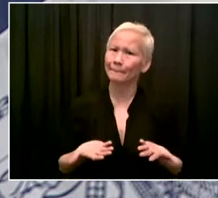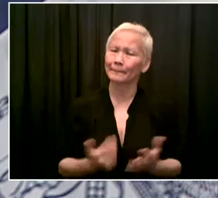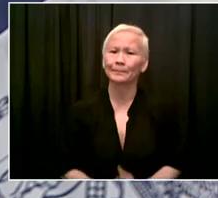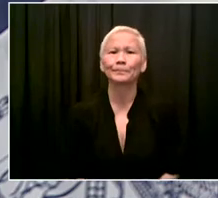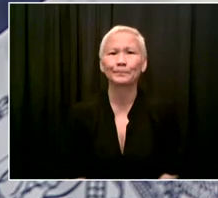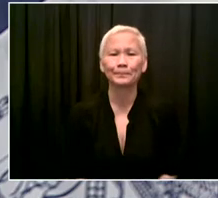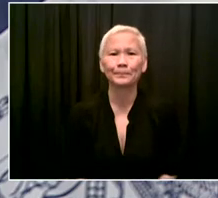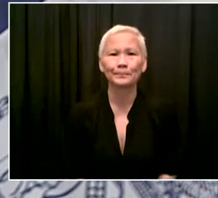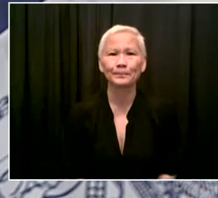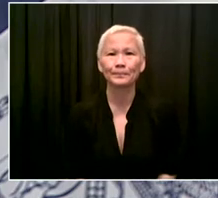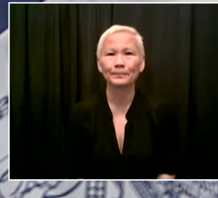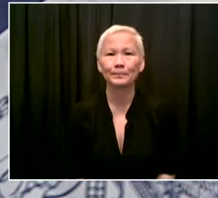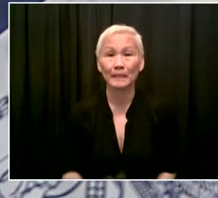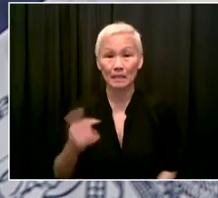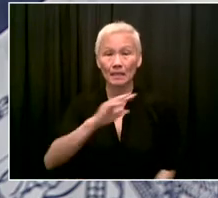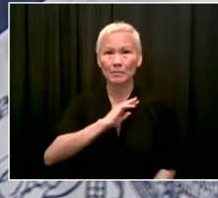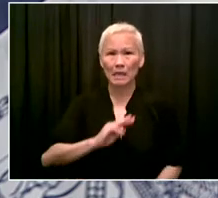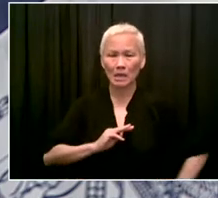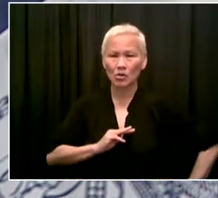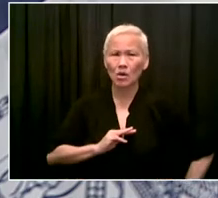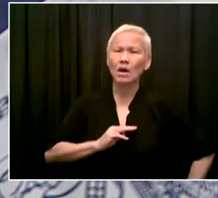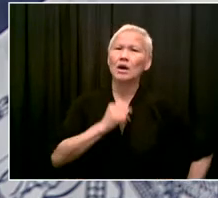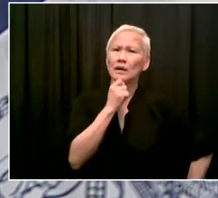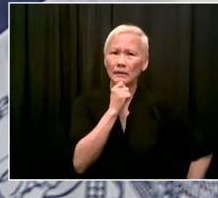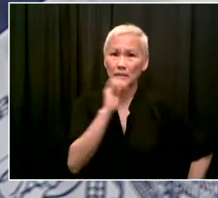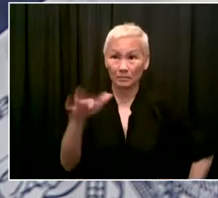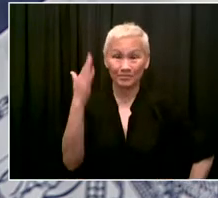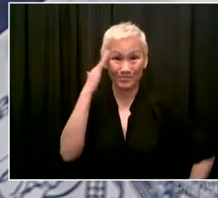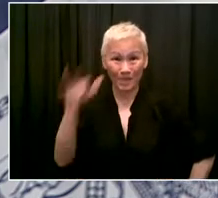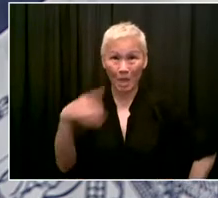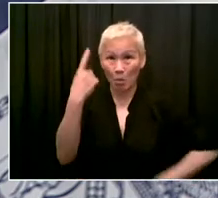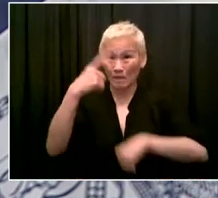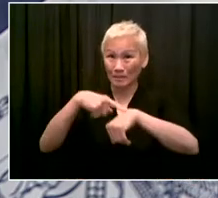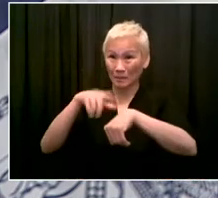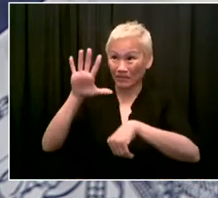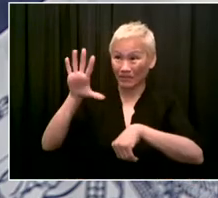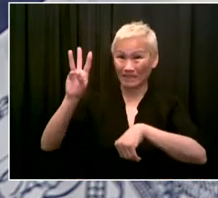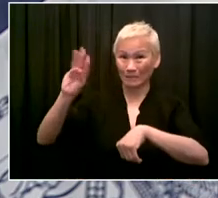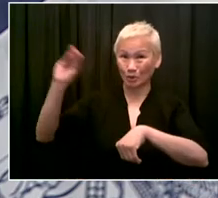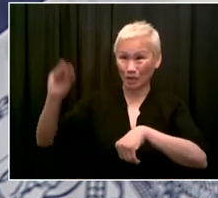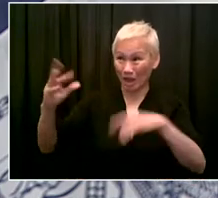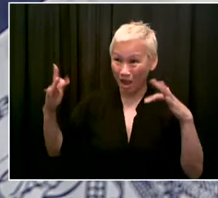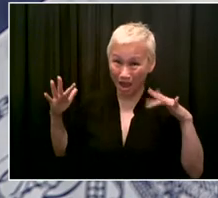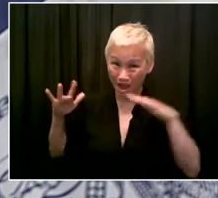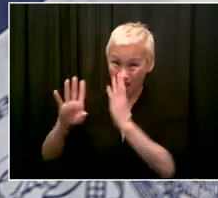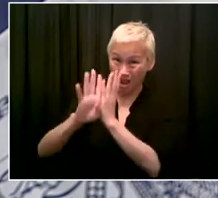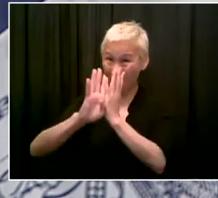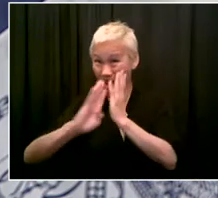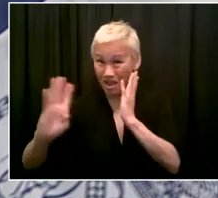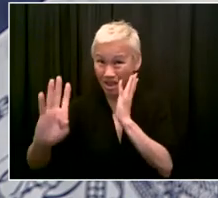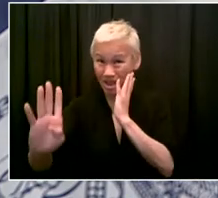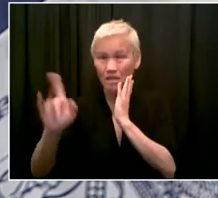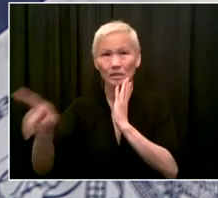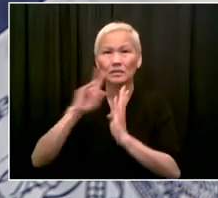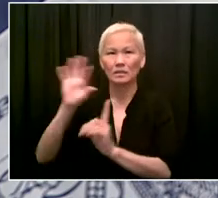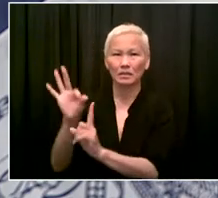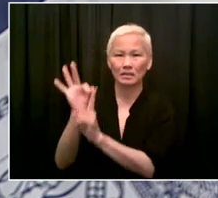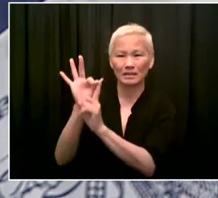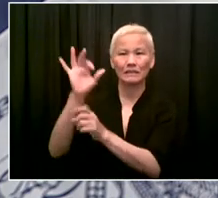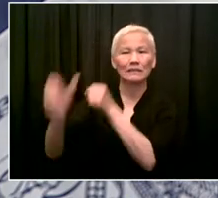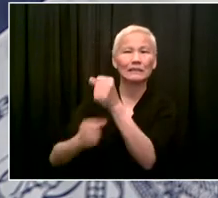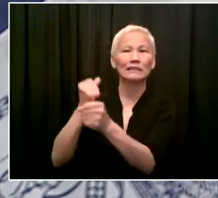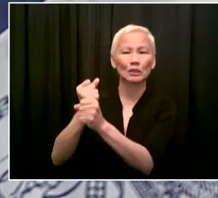drama. And I do think that's part of it. I think that was a year where just a range of candidates